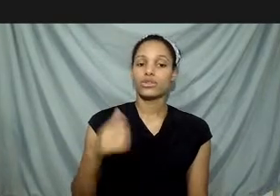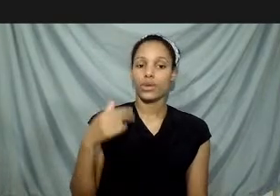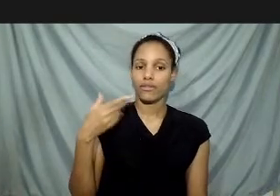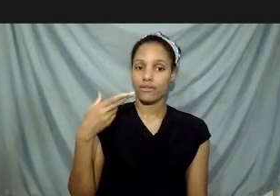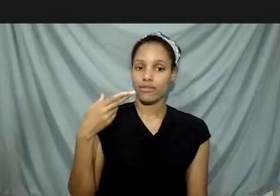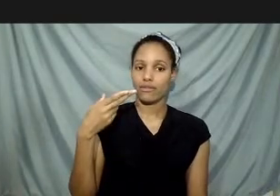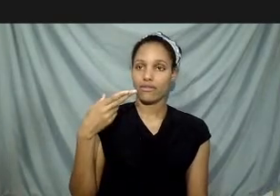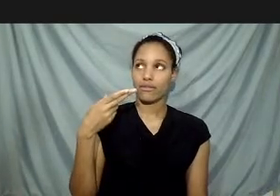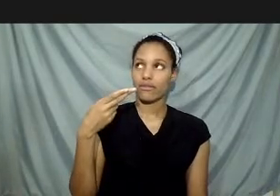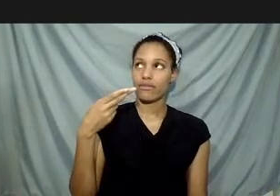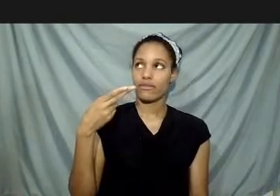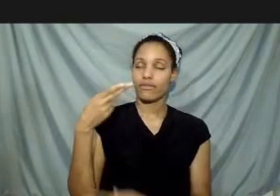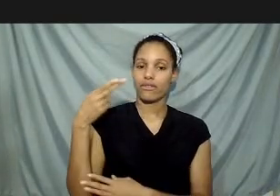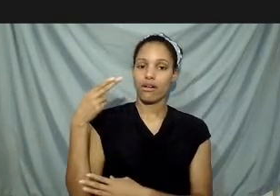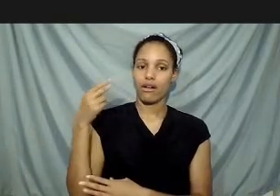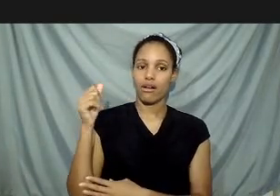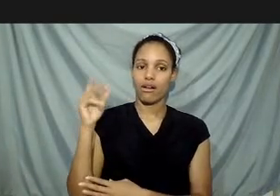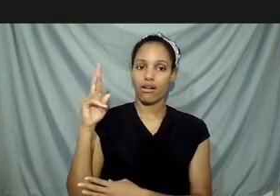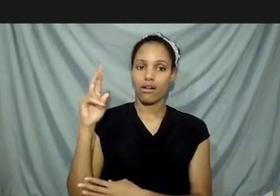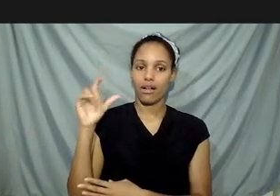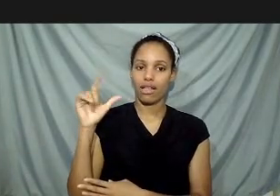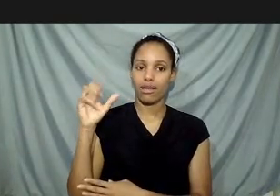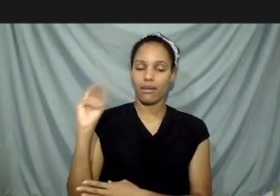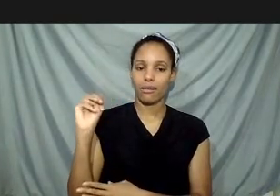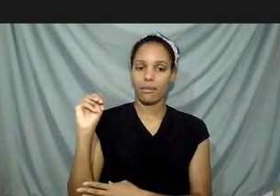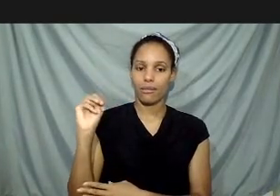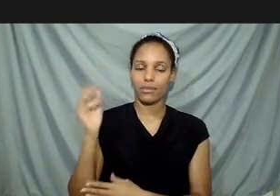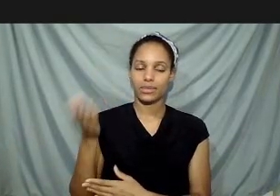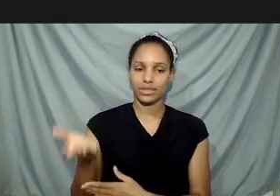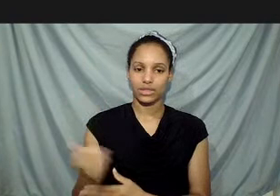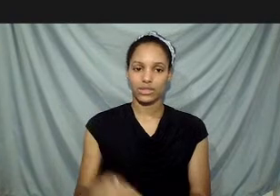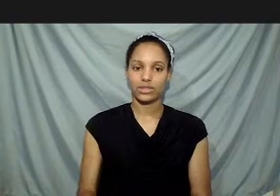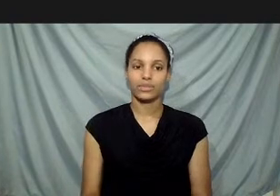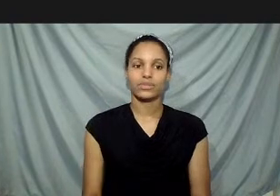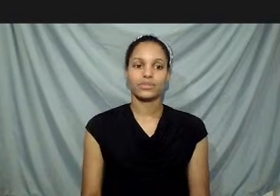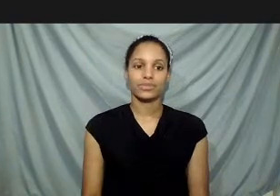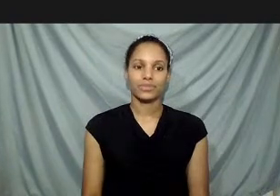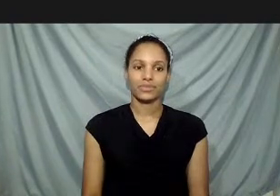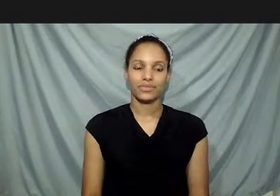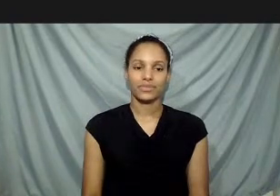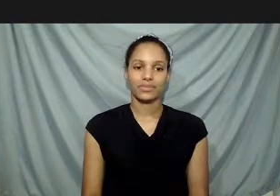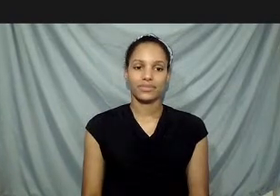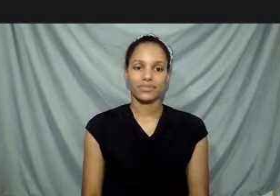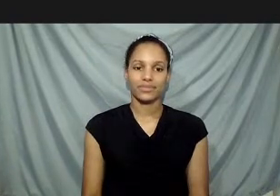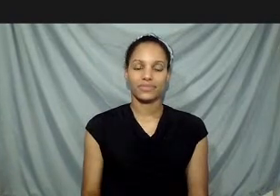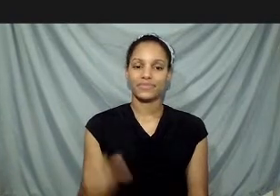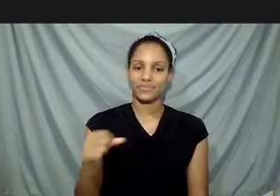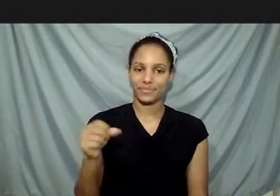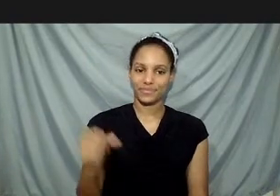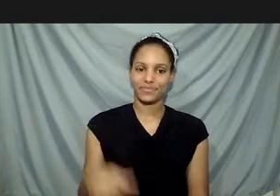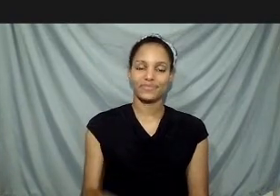Stage was E-Moves with Brad Learmont. Forgot about that. Brad, wow, yeah. Yeah,